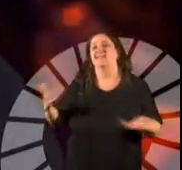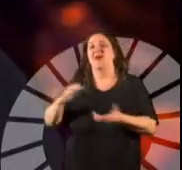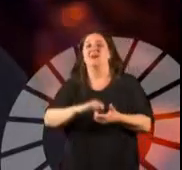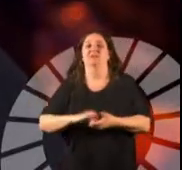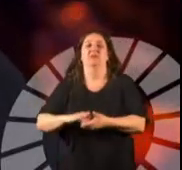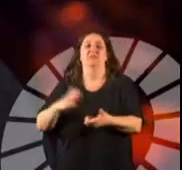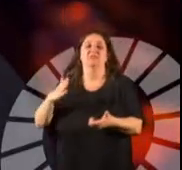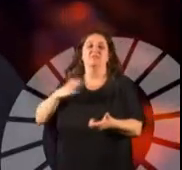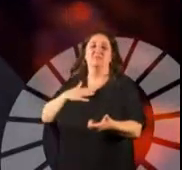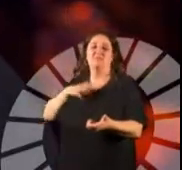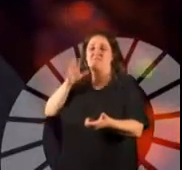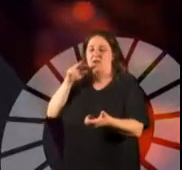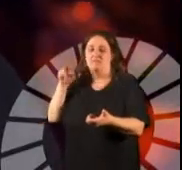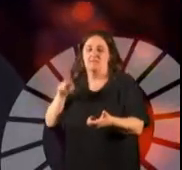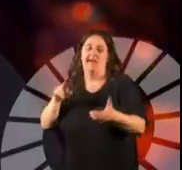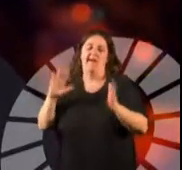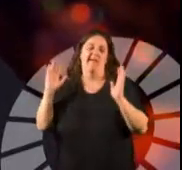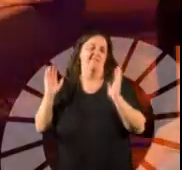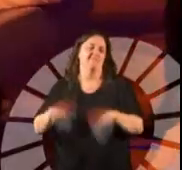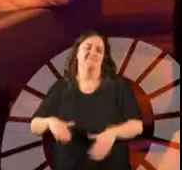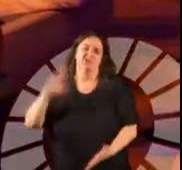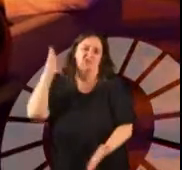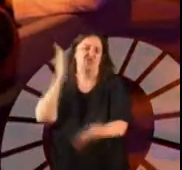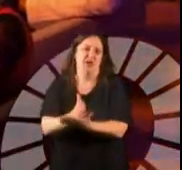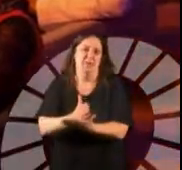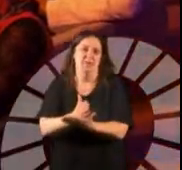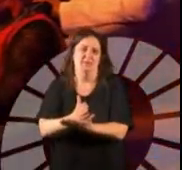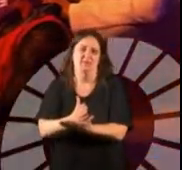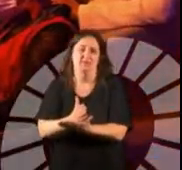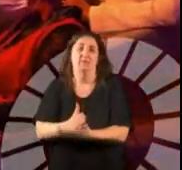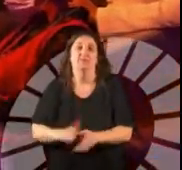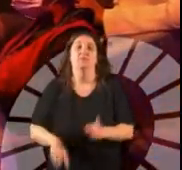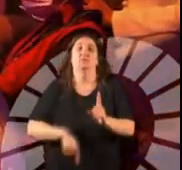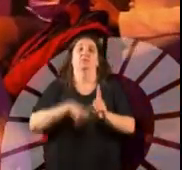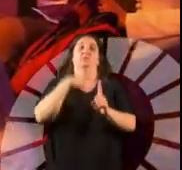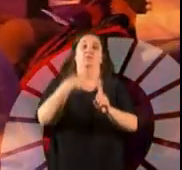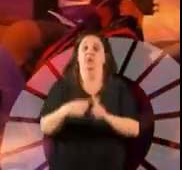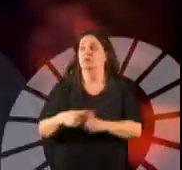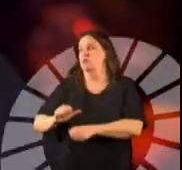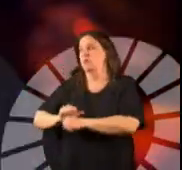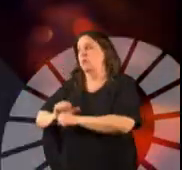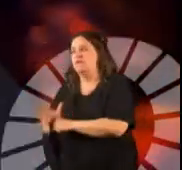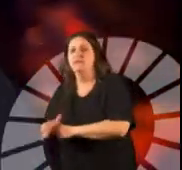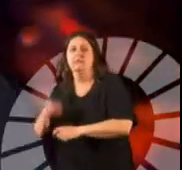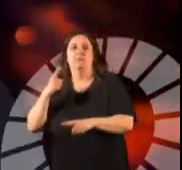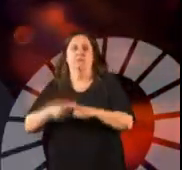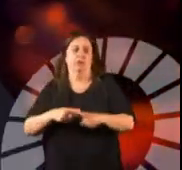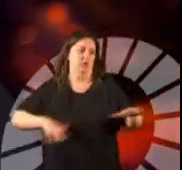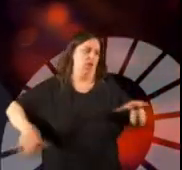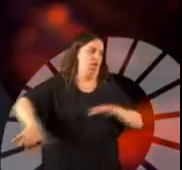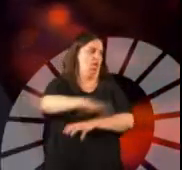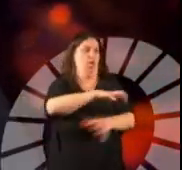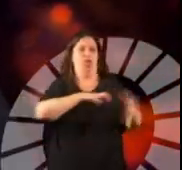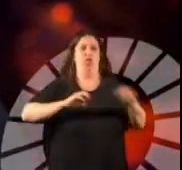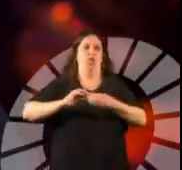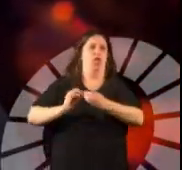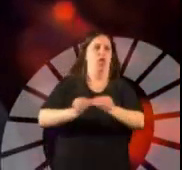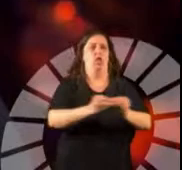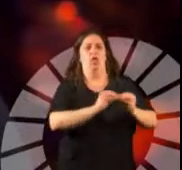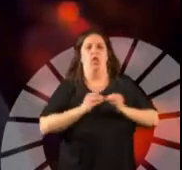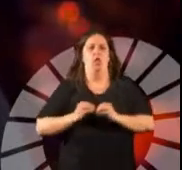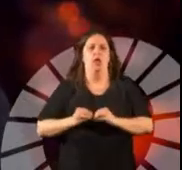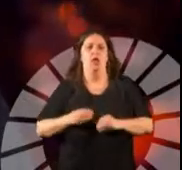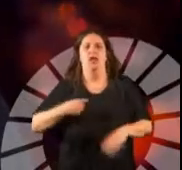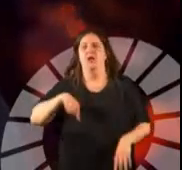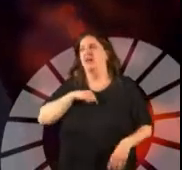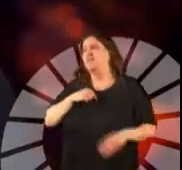have been affected by my mother being sick and having to leave her activities to one side. But because of COVID-19, a lot of women have come back to my mother